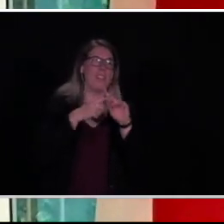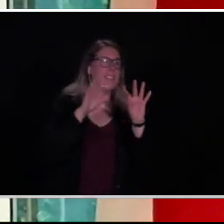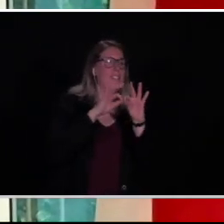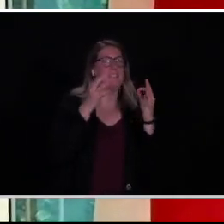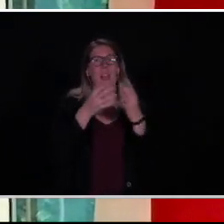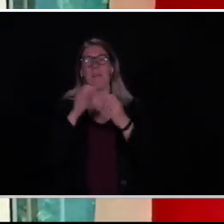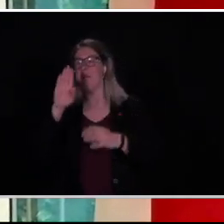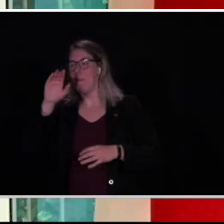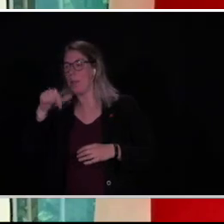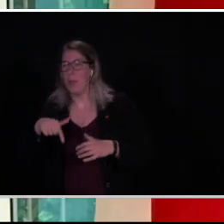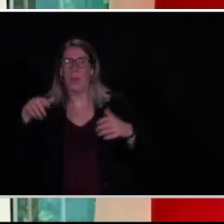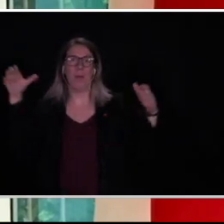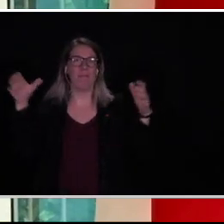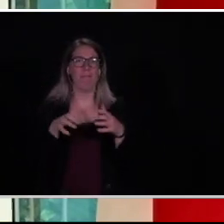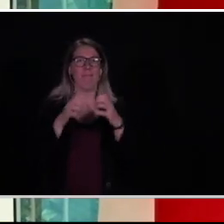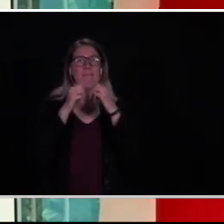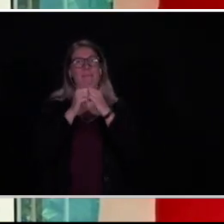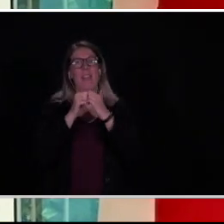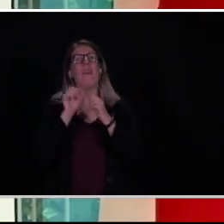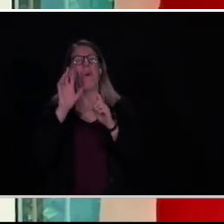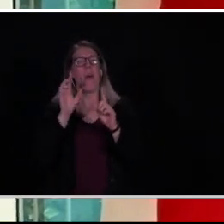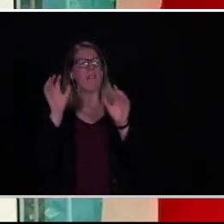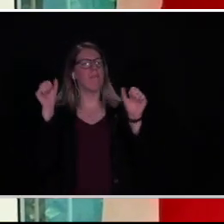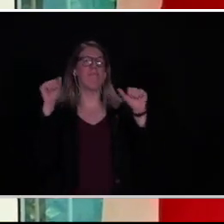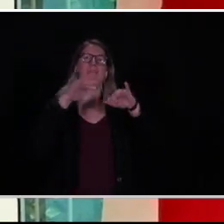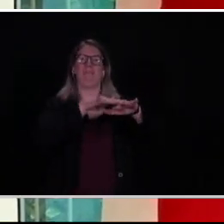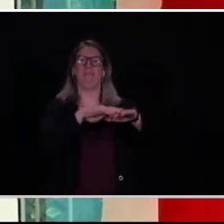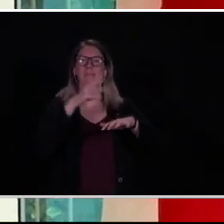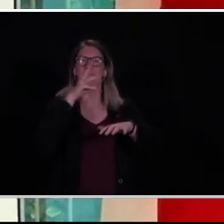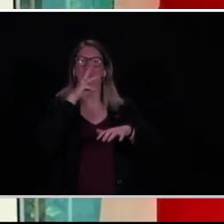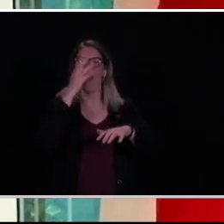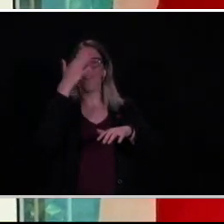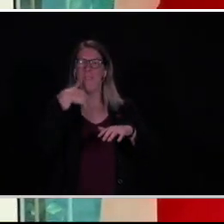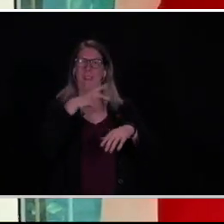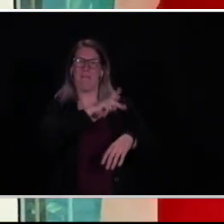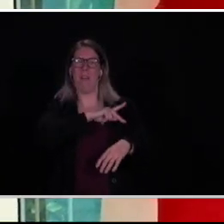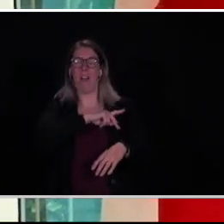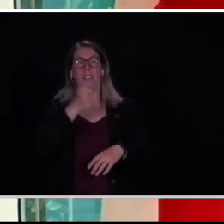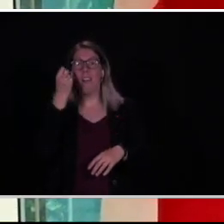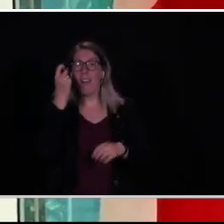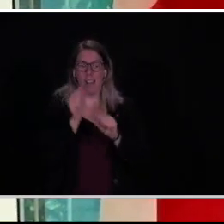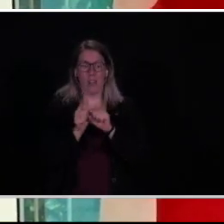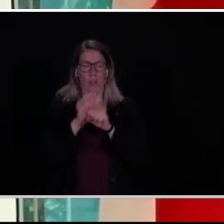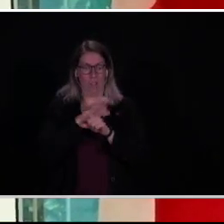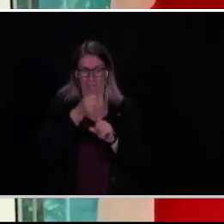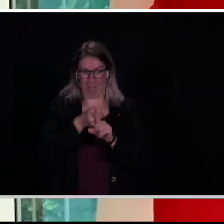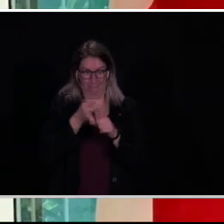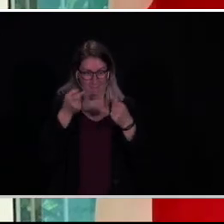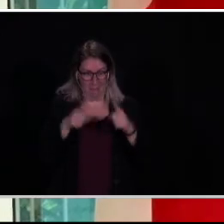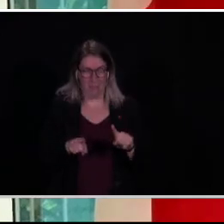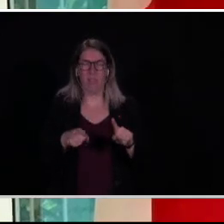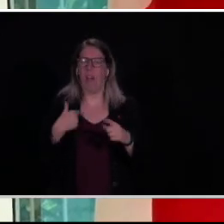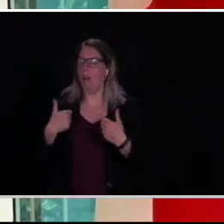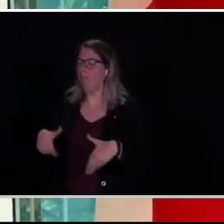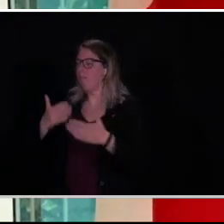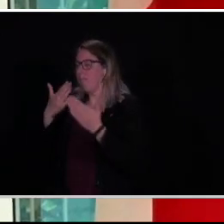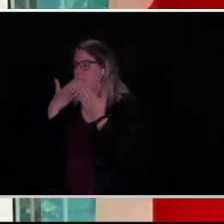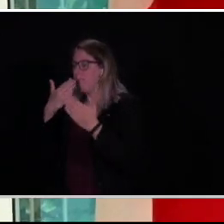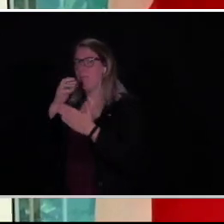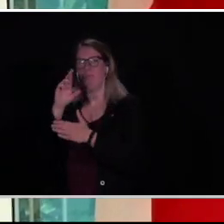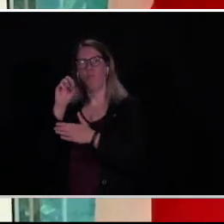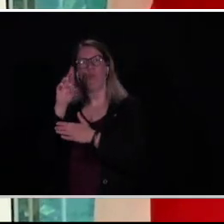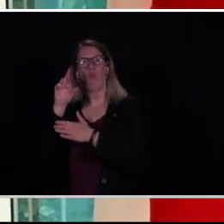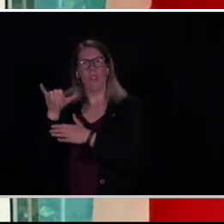or see local talent down at Waterfront Park. But unfortunately, due to COVID, I want to thank the Lionsgate Rotary Club